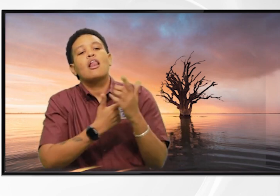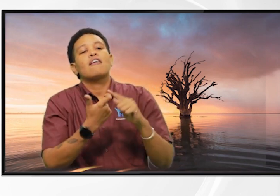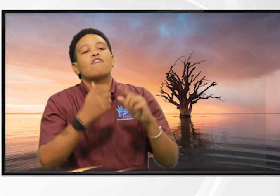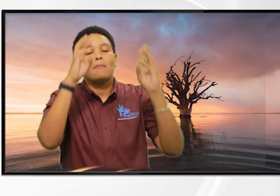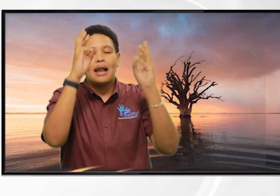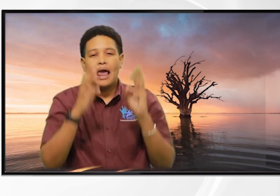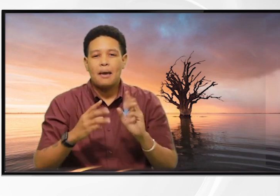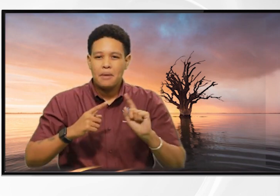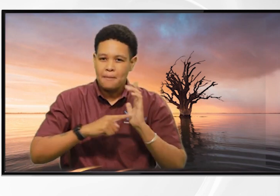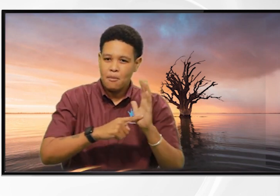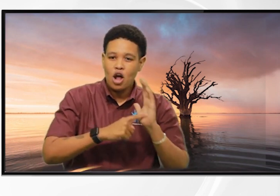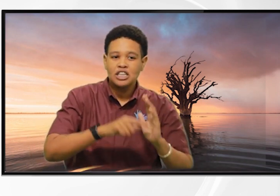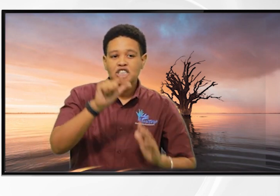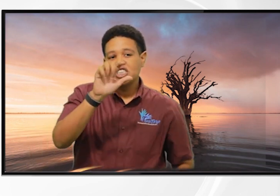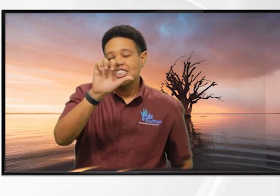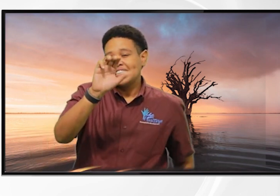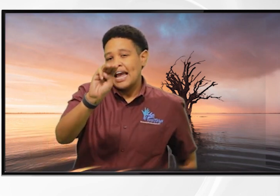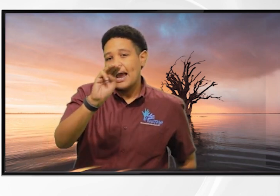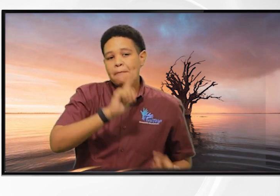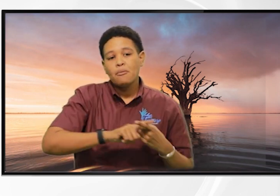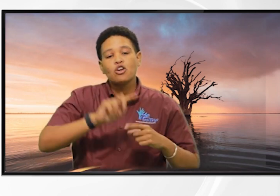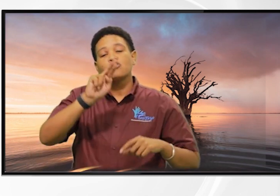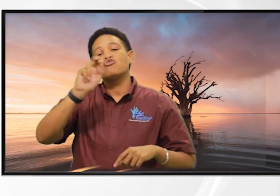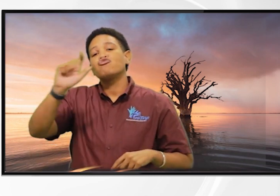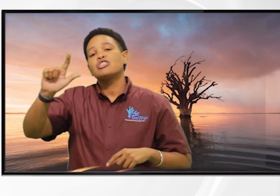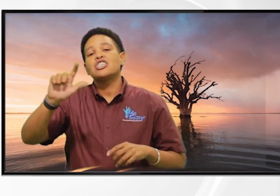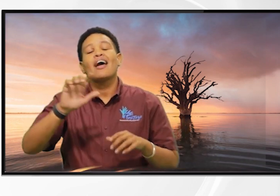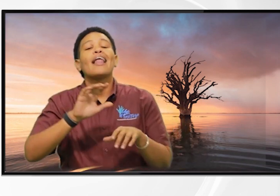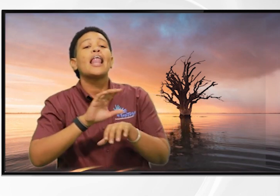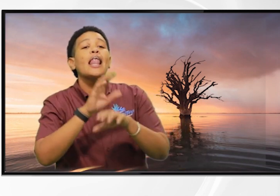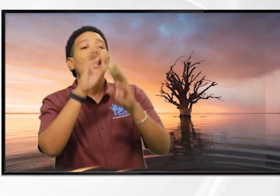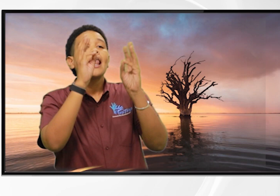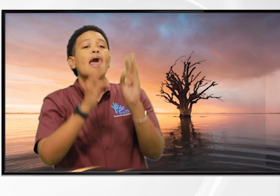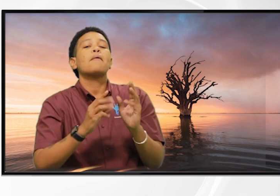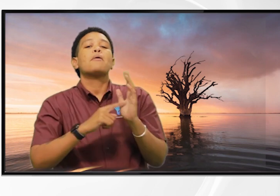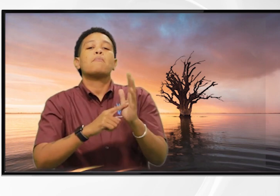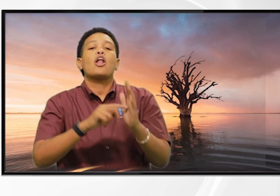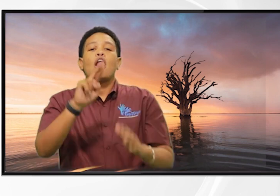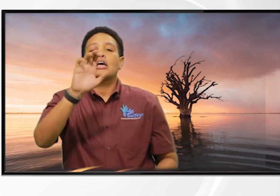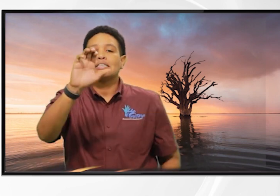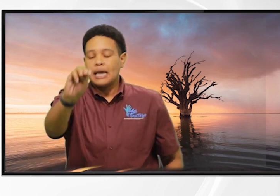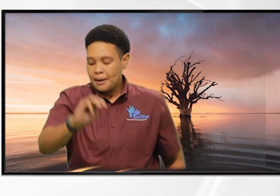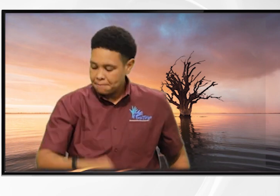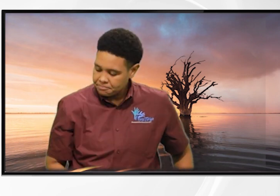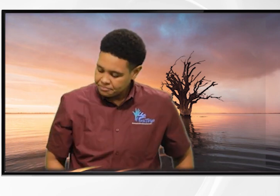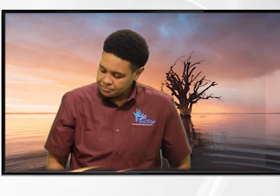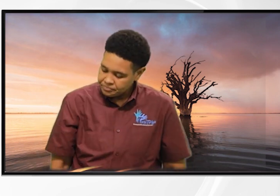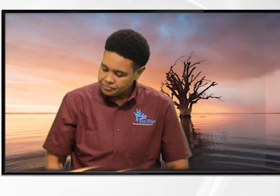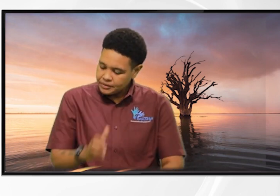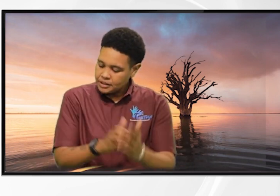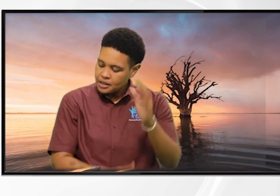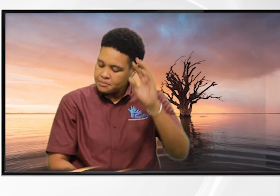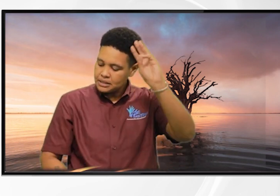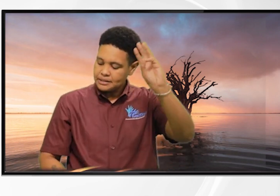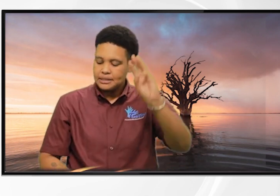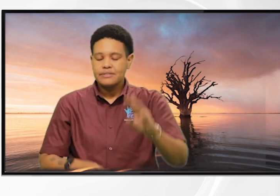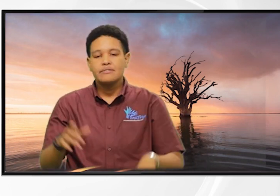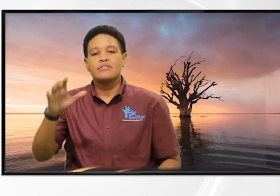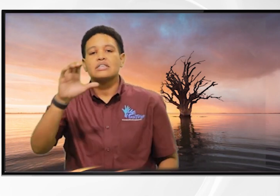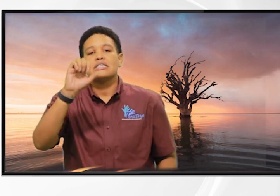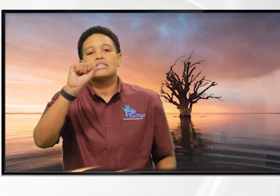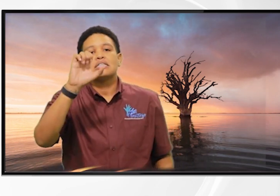climate models, GCMs, and regional climate models, RCMs. Chapter 6,